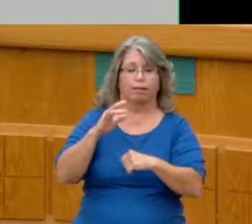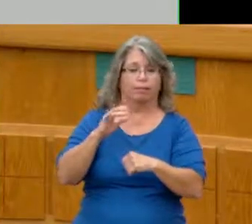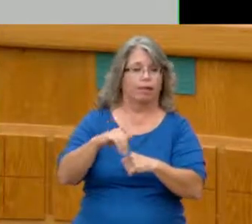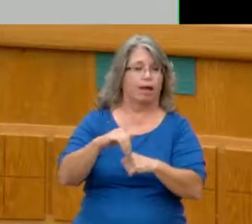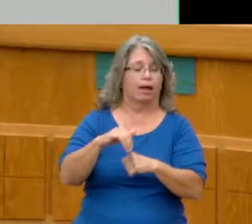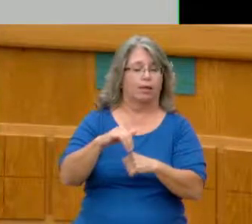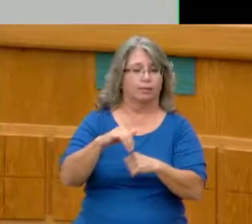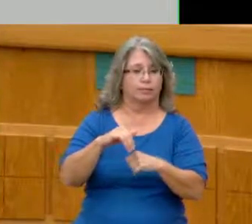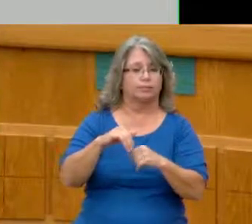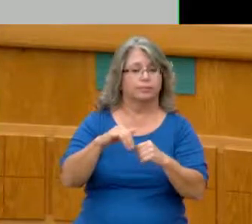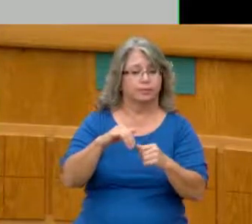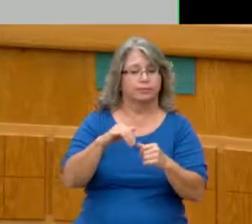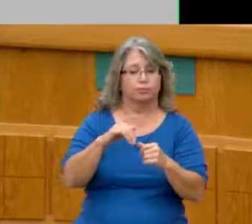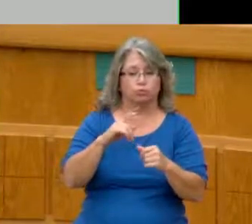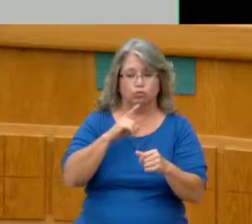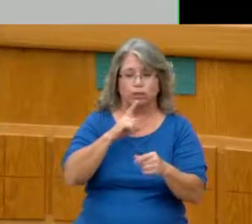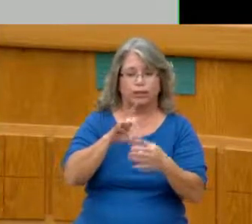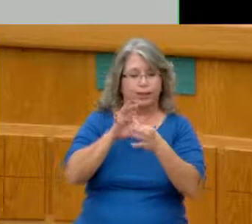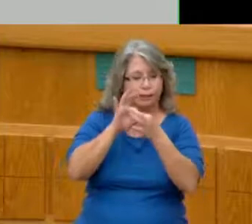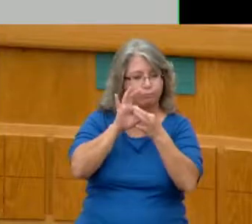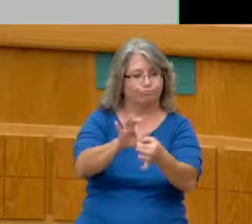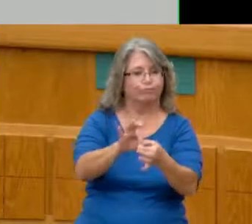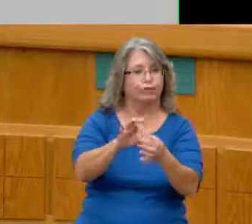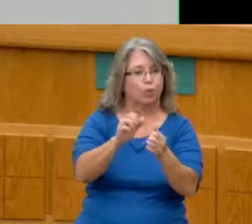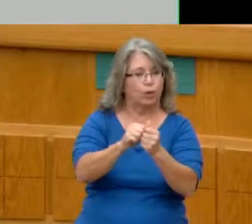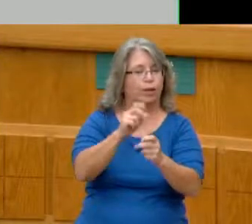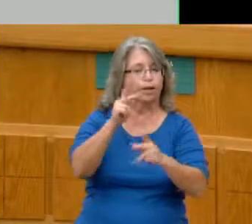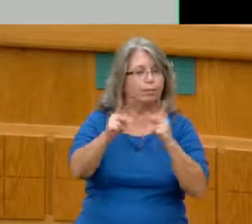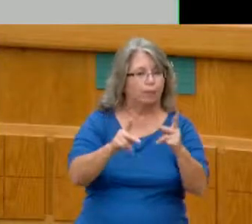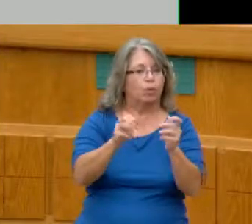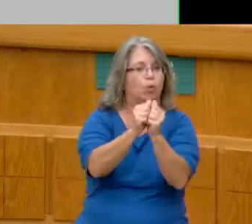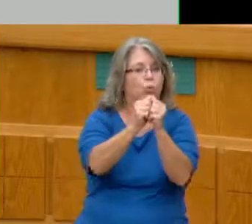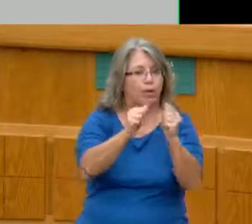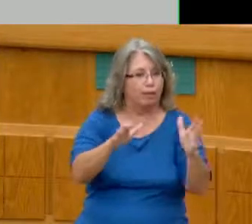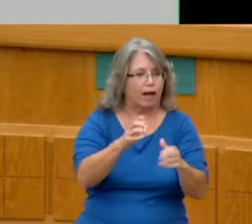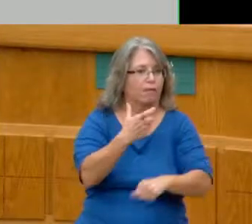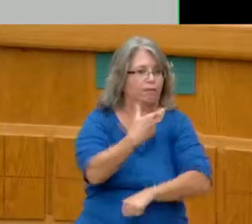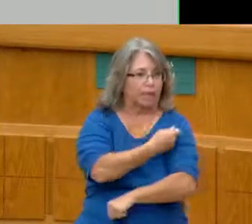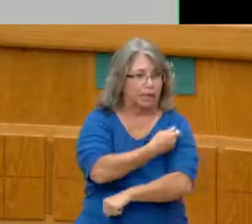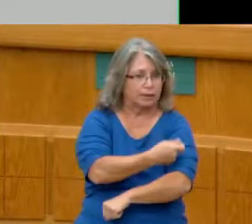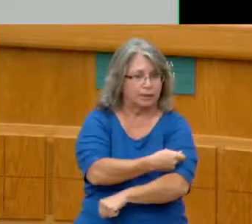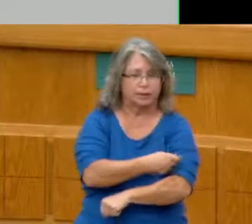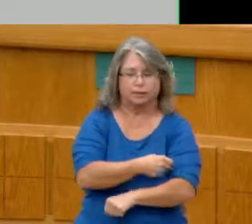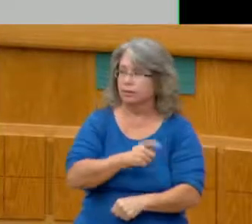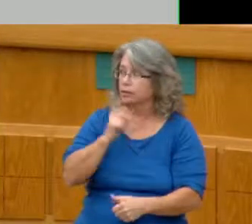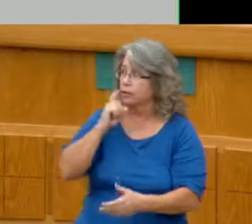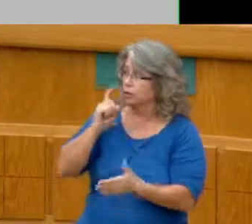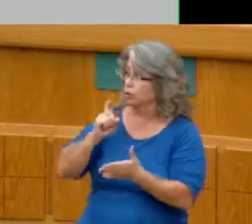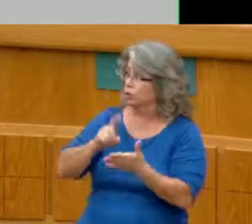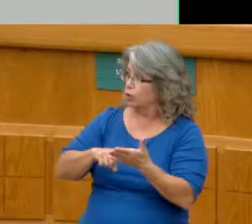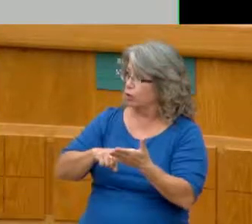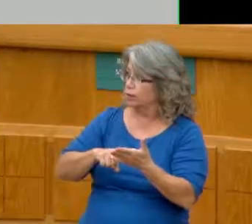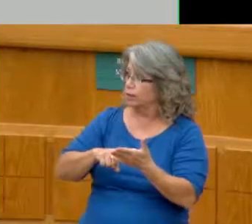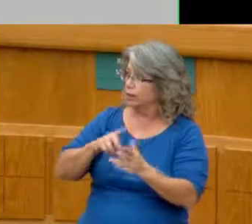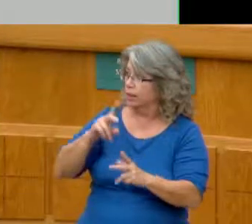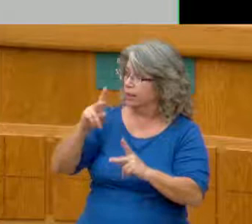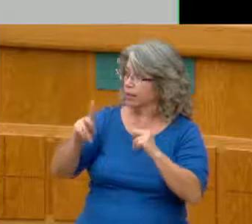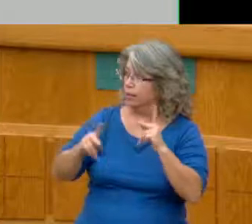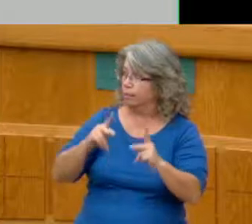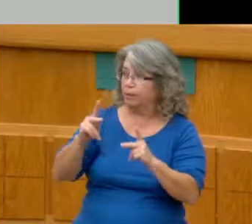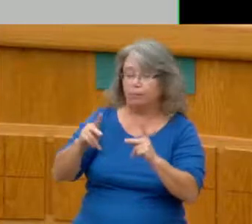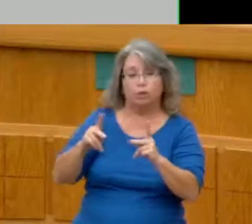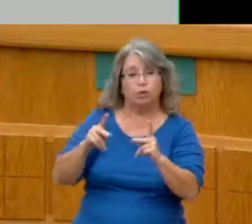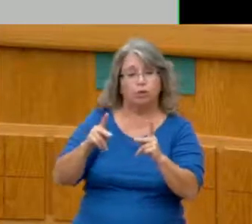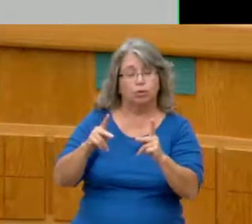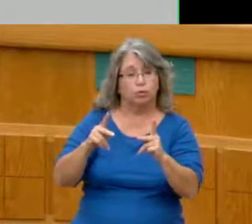with people who have not been vaccinated. If you look at this graphic, you'll see on the right side with the people who have been vaccinated, there is no peak, there's no